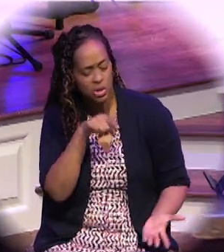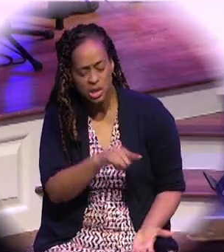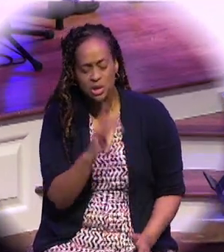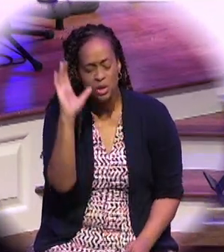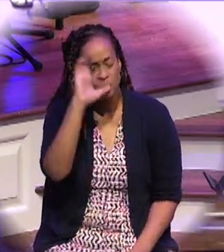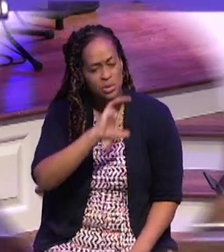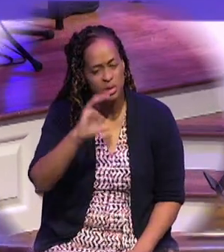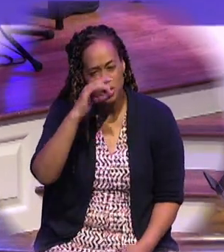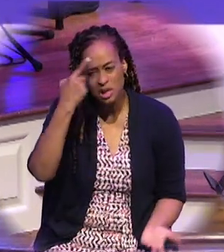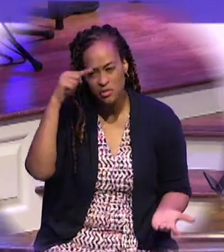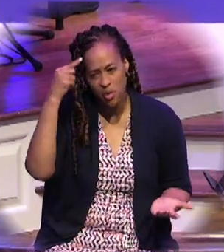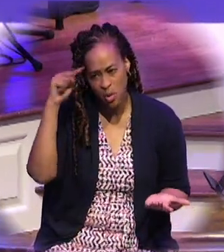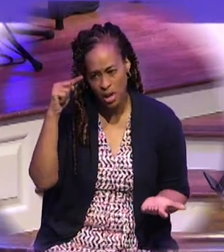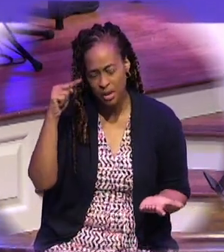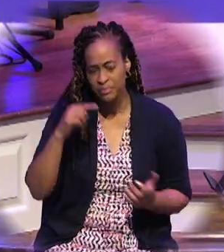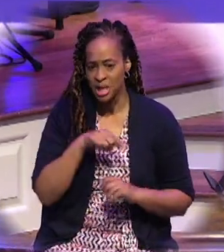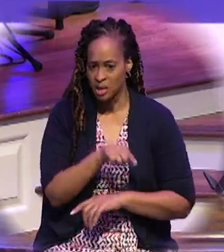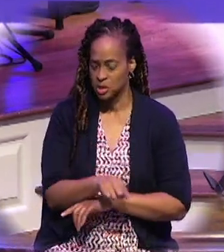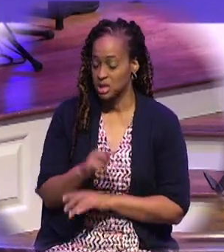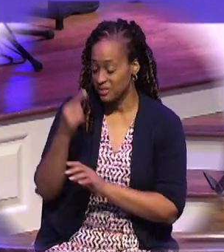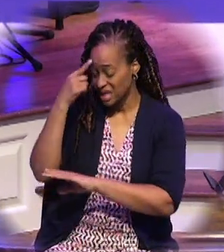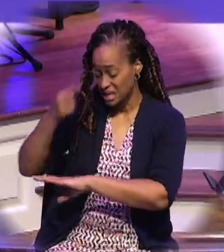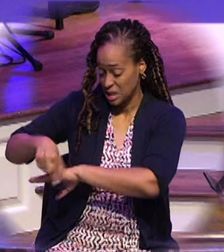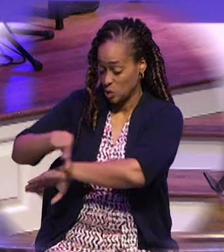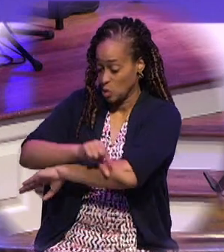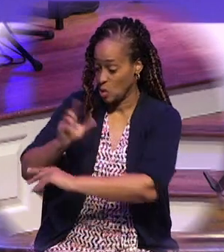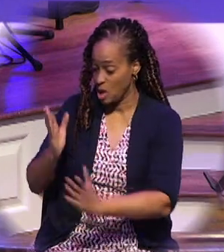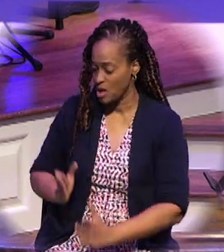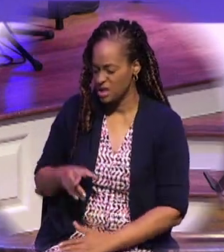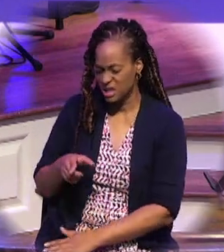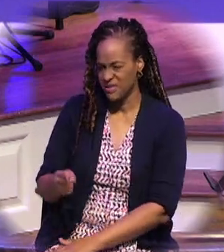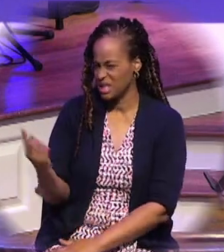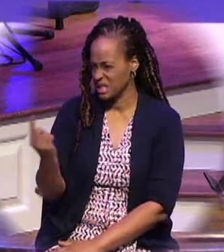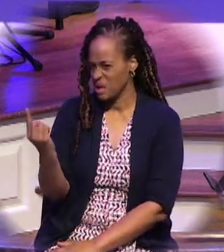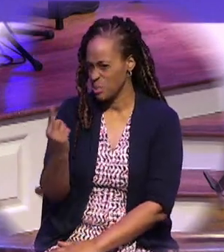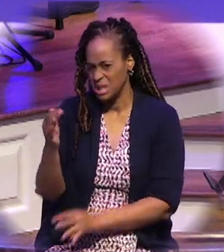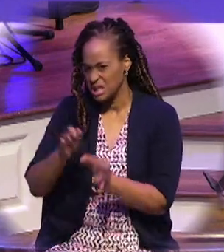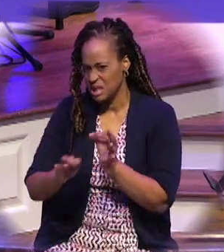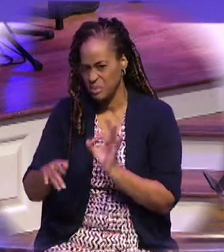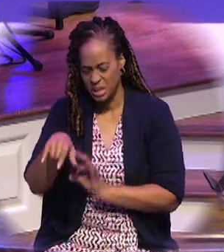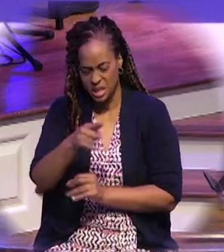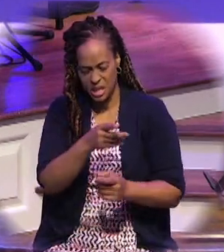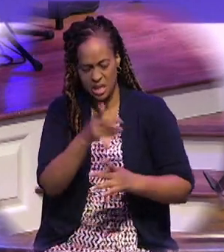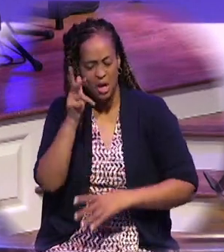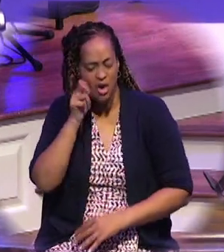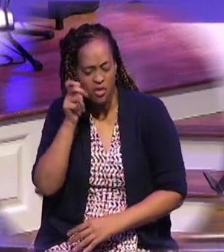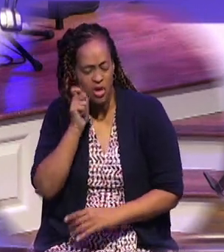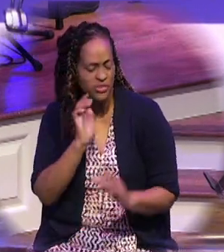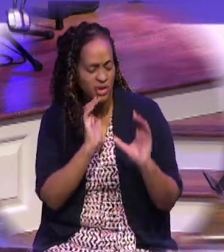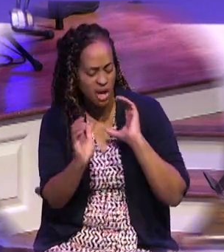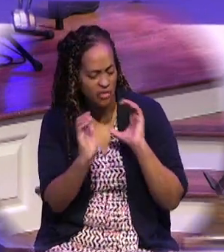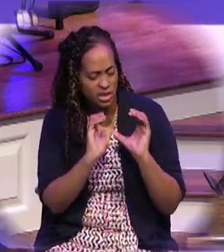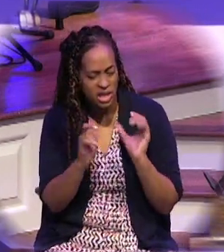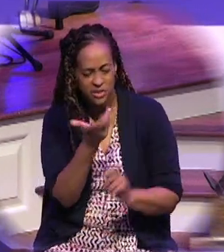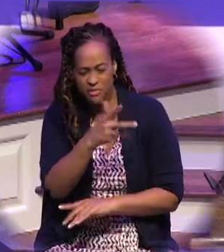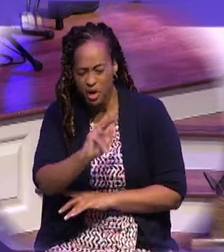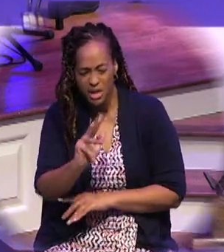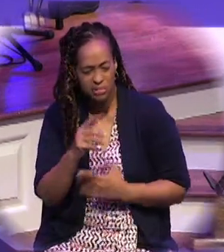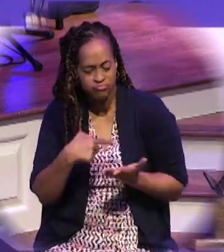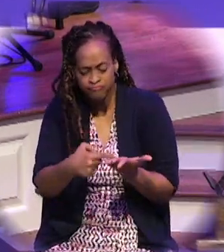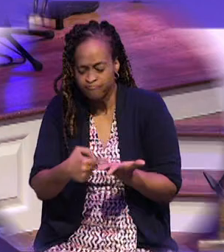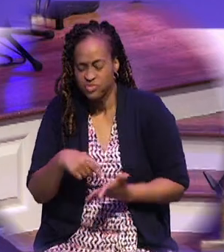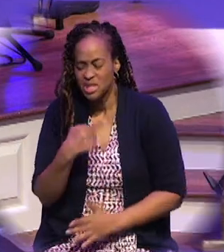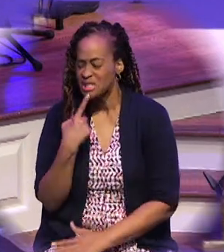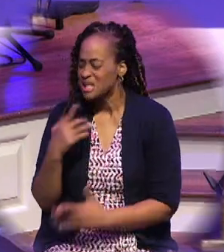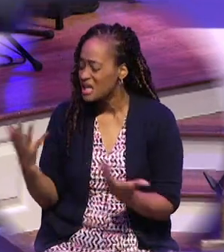look for? And she thinks this is the gardener. She thinks this is someone who simply overheard the conversation they've already had. She just